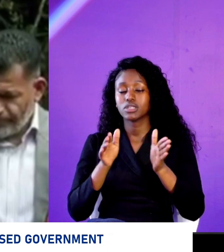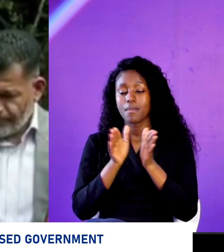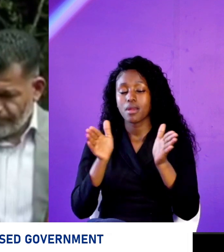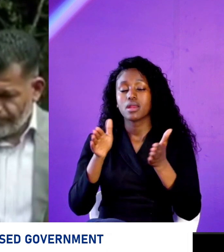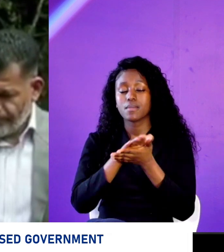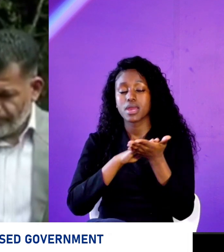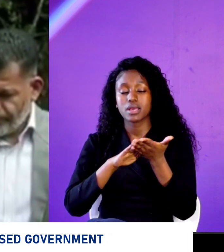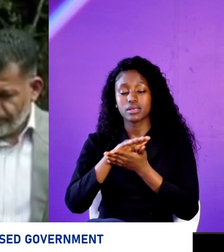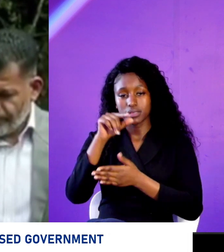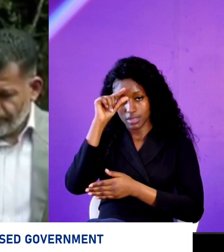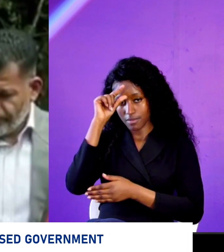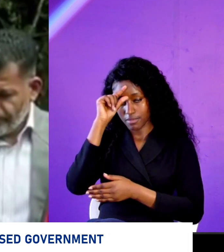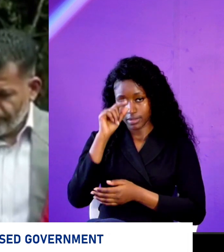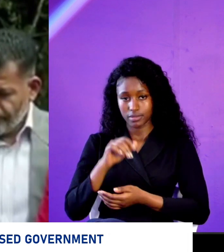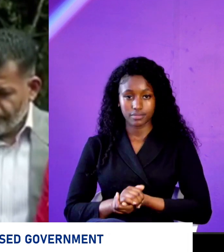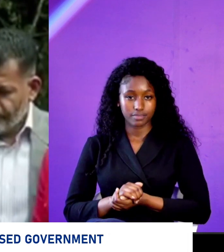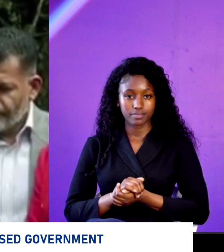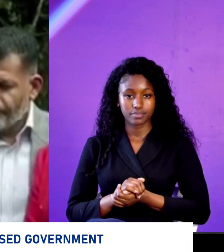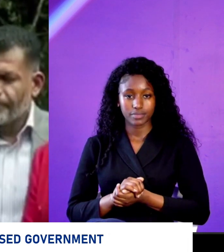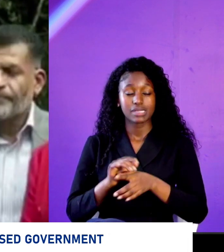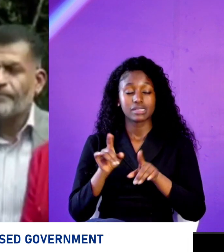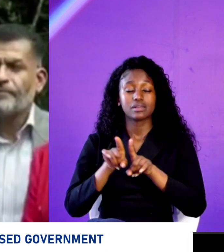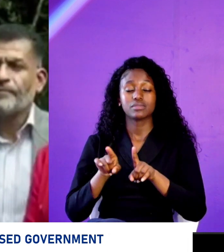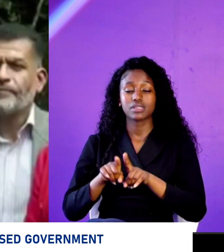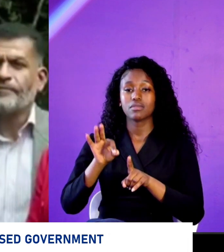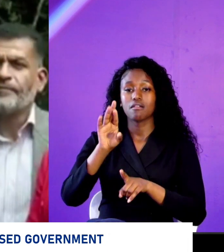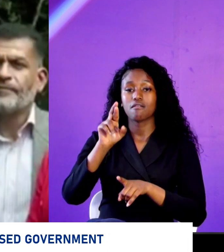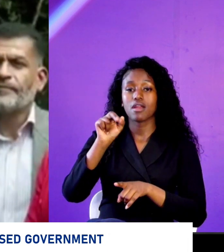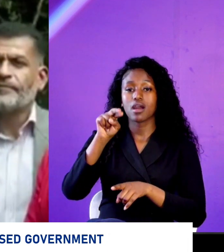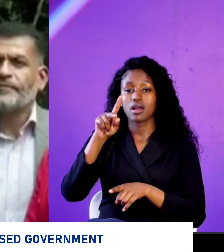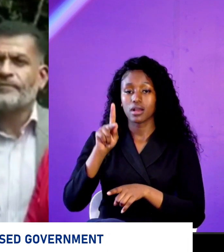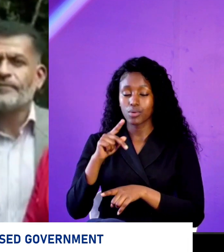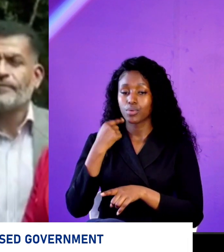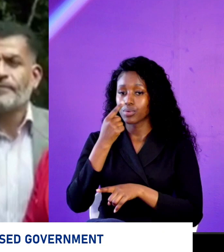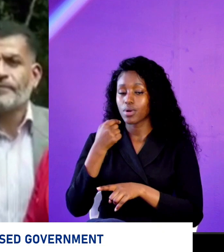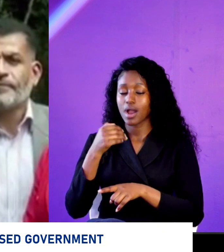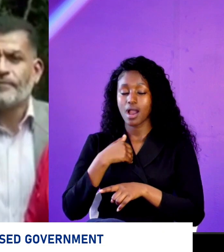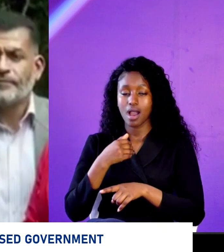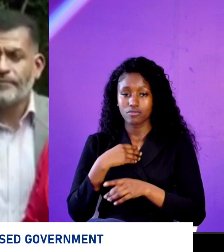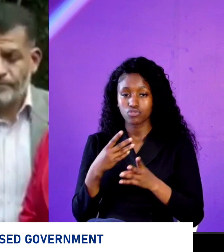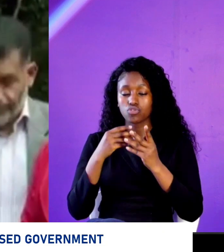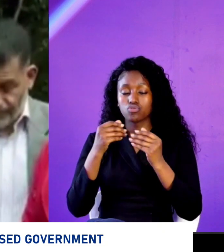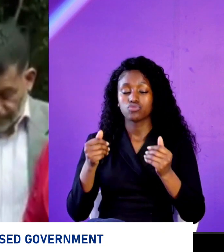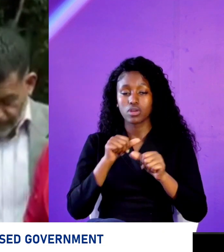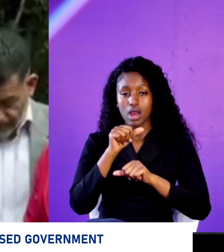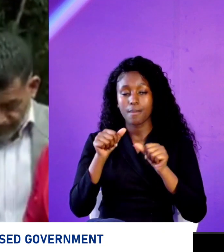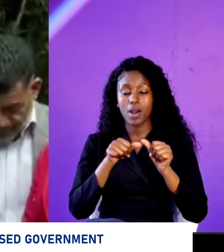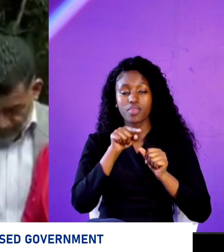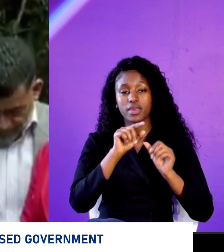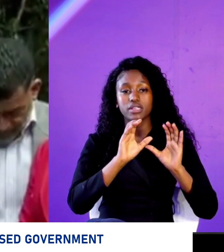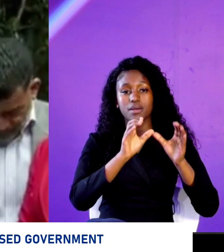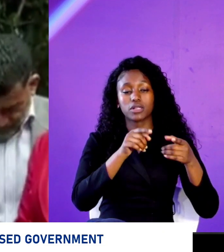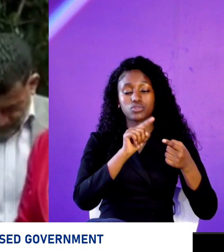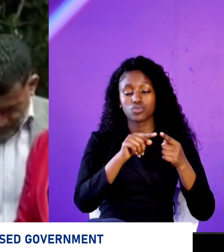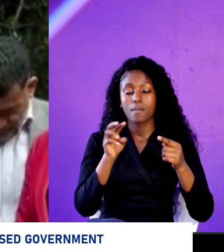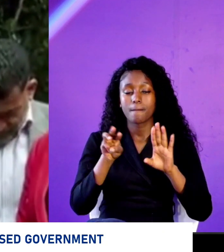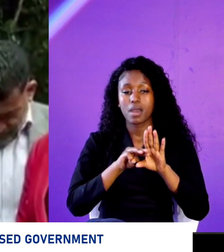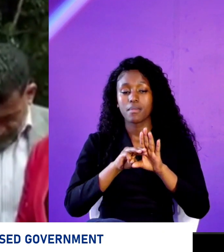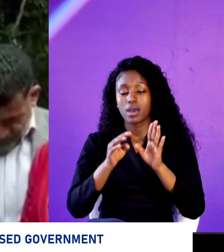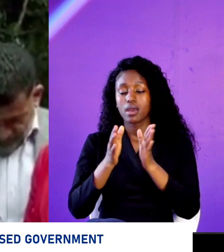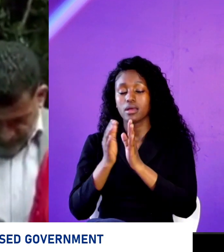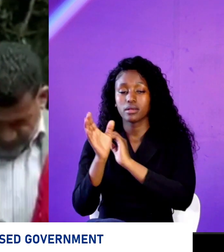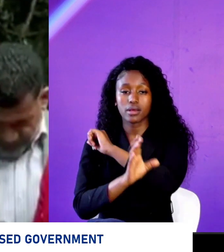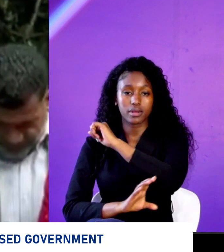open deliberations, the committee adopted the following resolutions as the party's collective message to members and to the country. Number